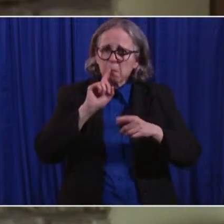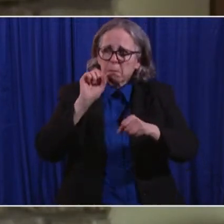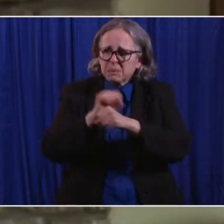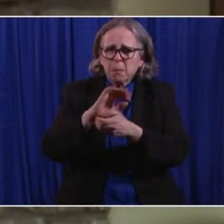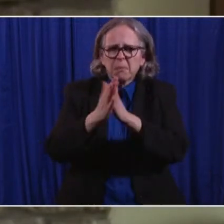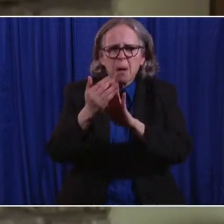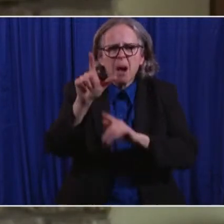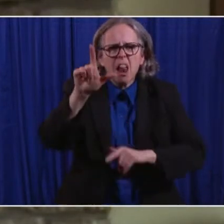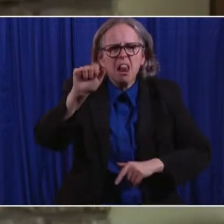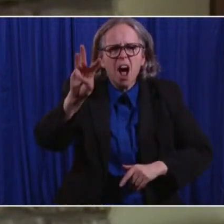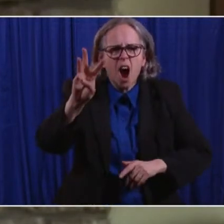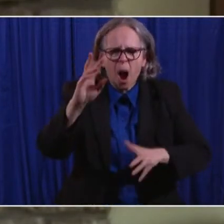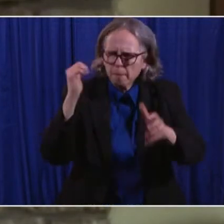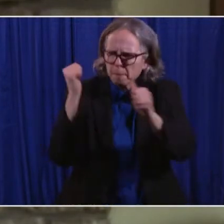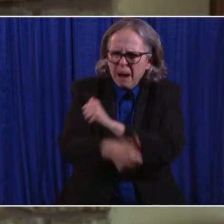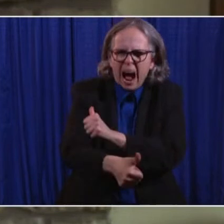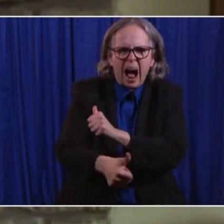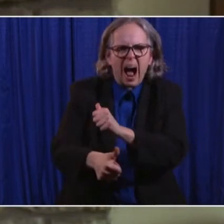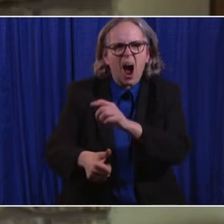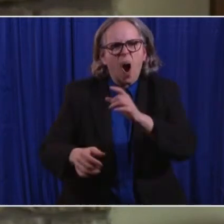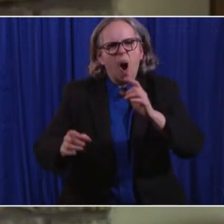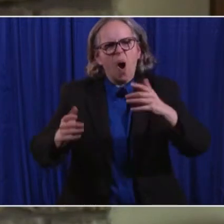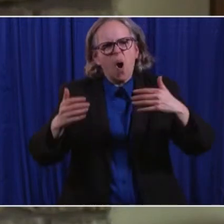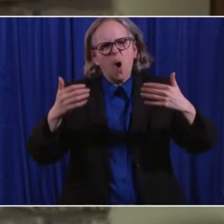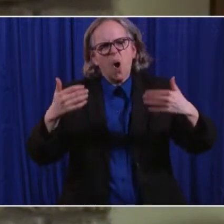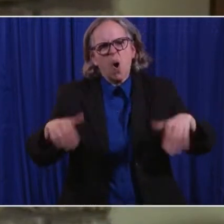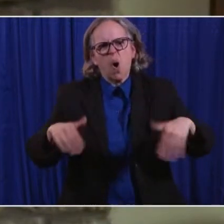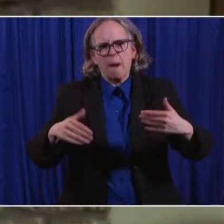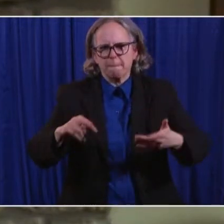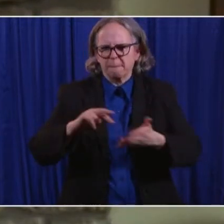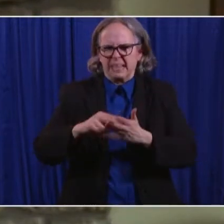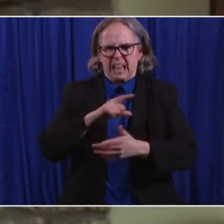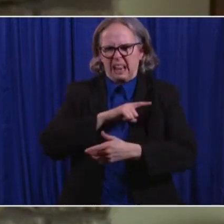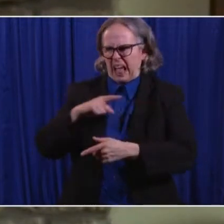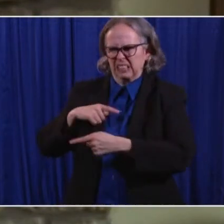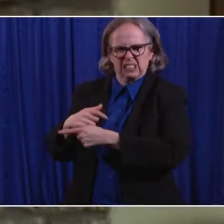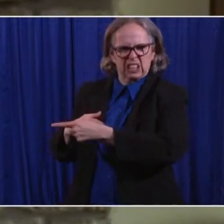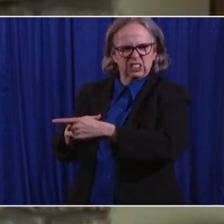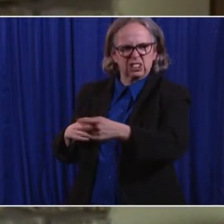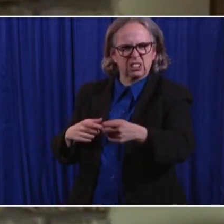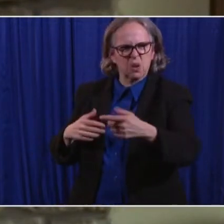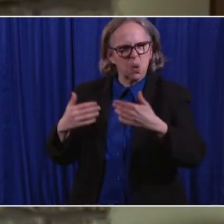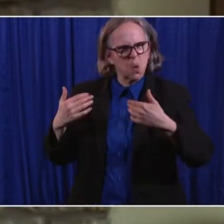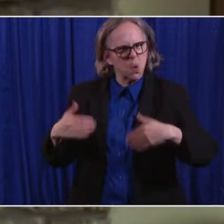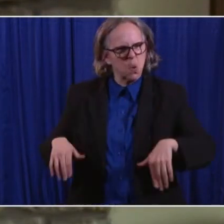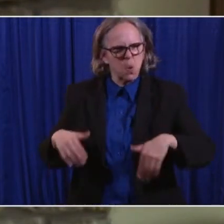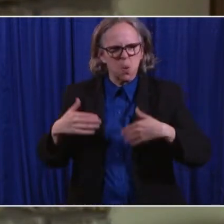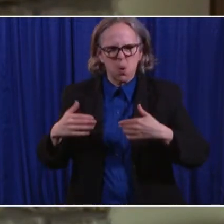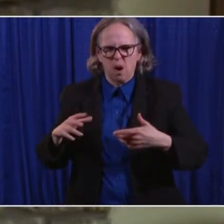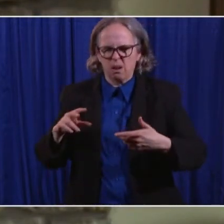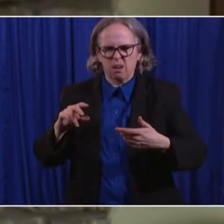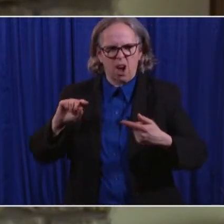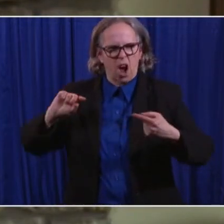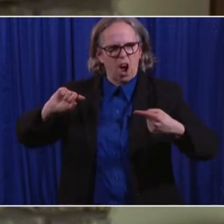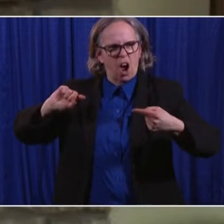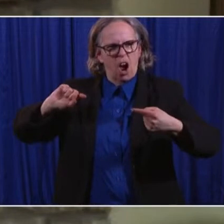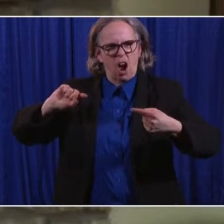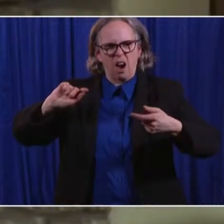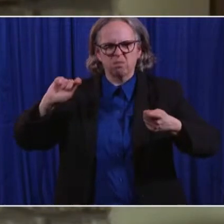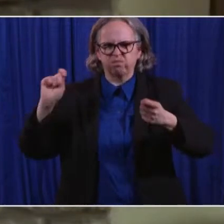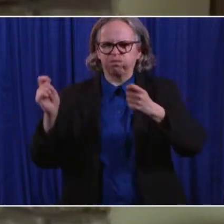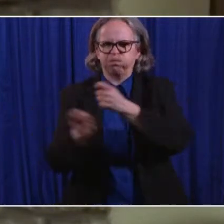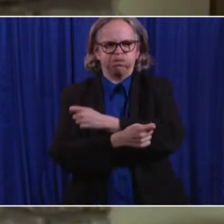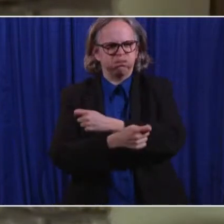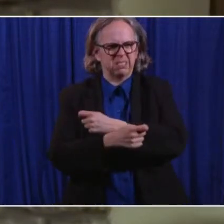Assembly the ability to overturn and modify lawful actions of the executive branch, not by passing